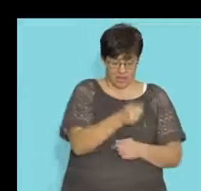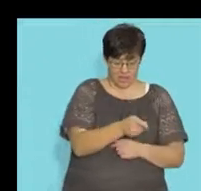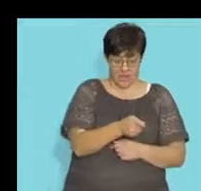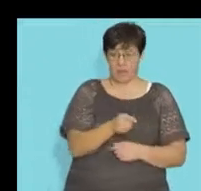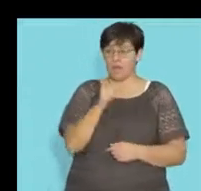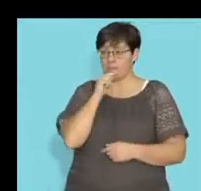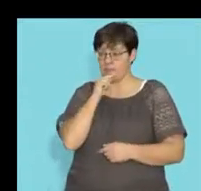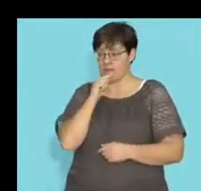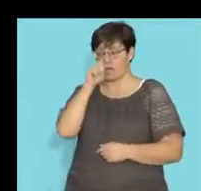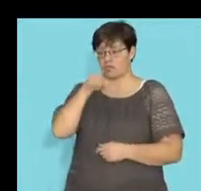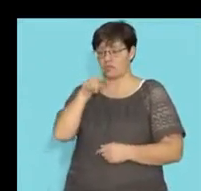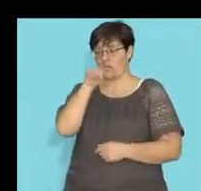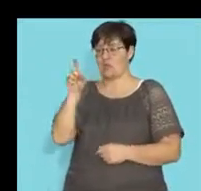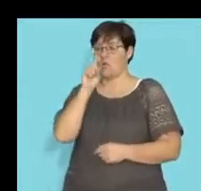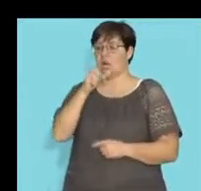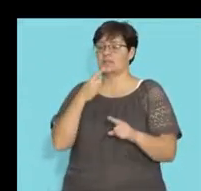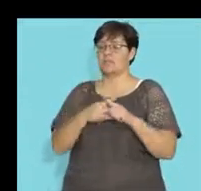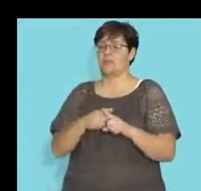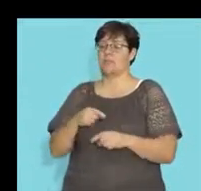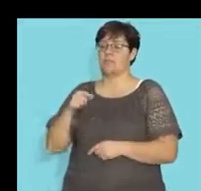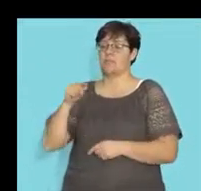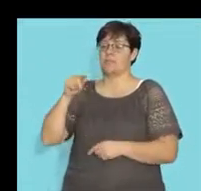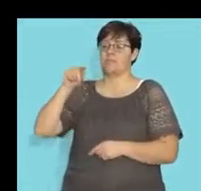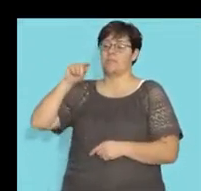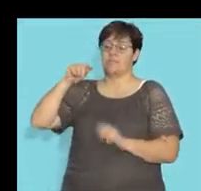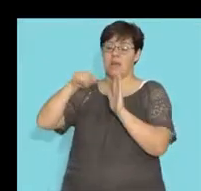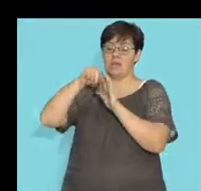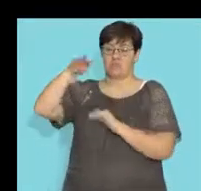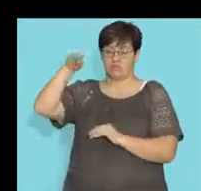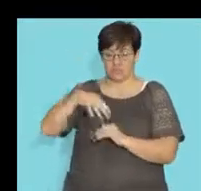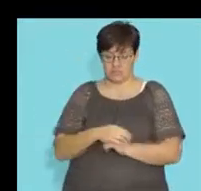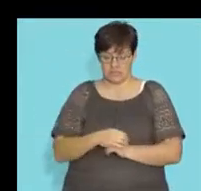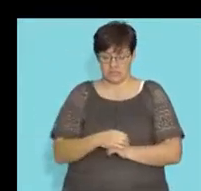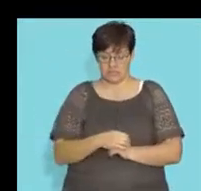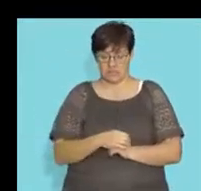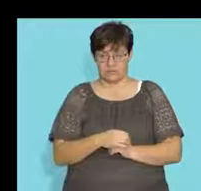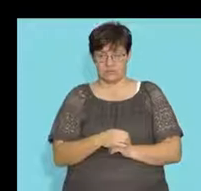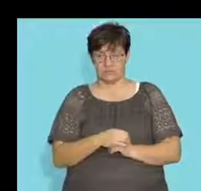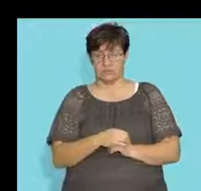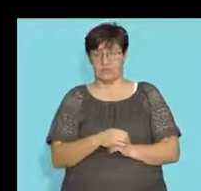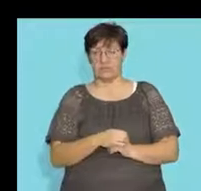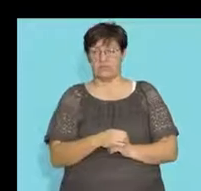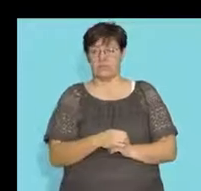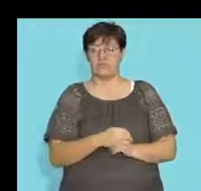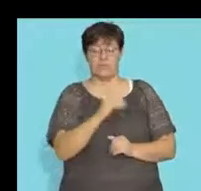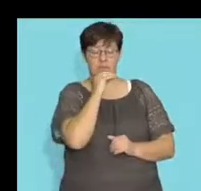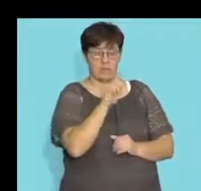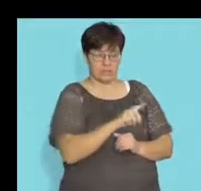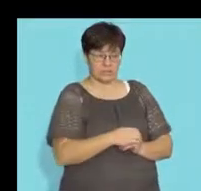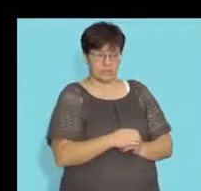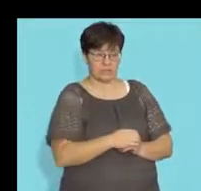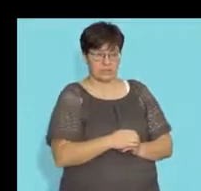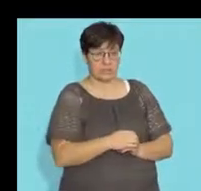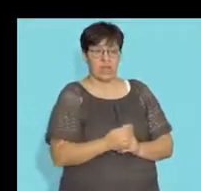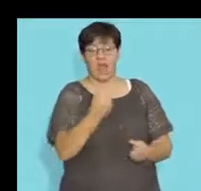ion, we can actually say it's now the square root of 1 times 10 to the power minus 14, and that brings